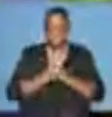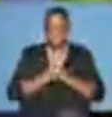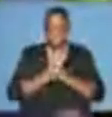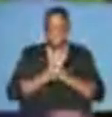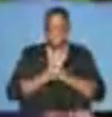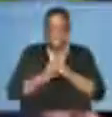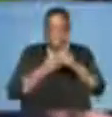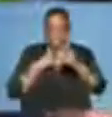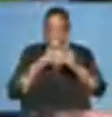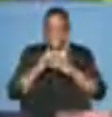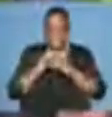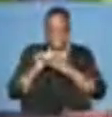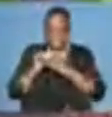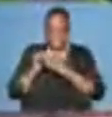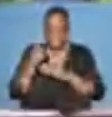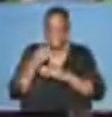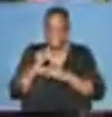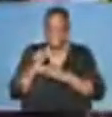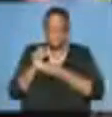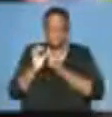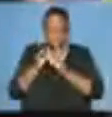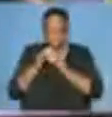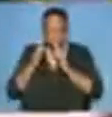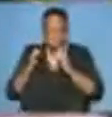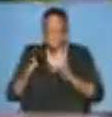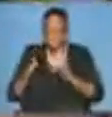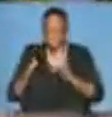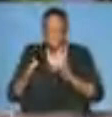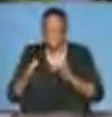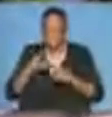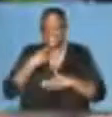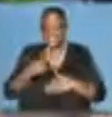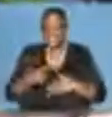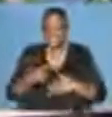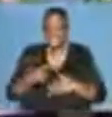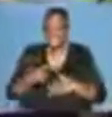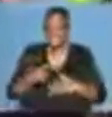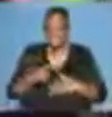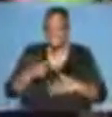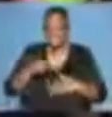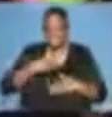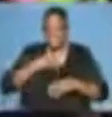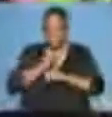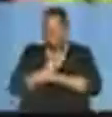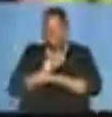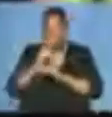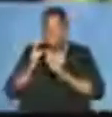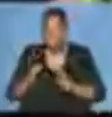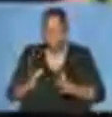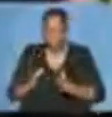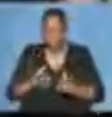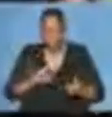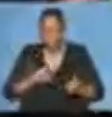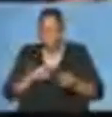The contractor very responsibly said, that's my agent, he did it, he ought not to have done it. It's going to be at no cost